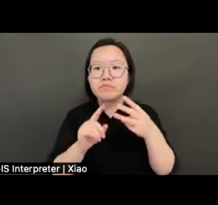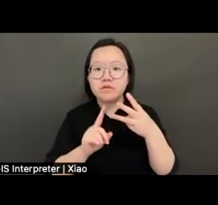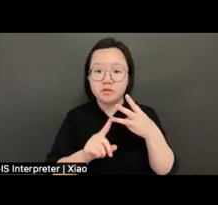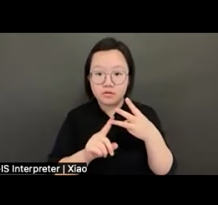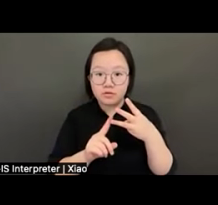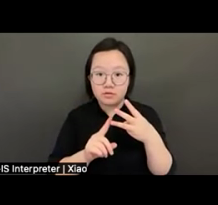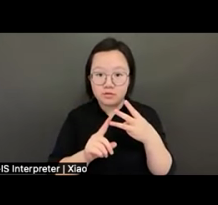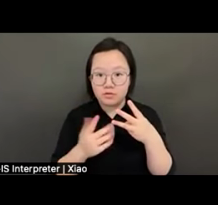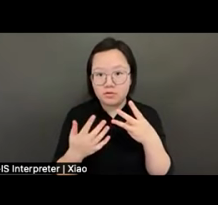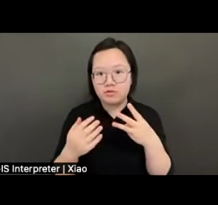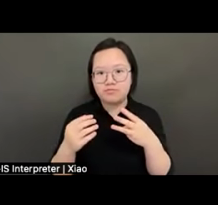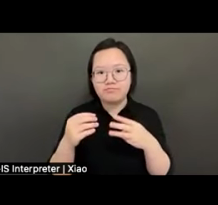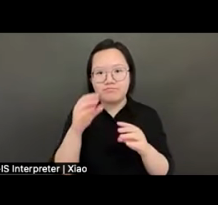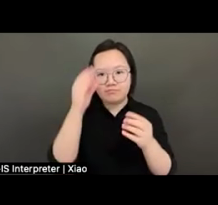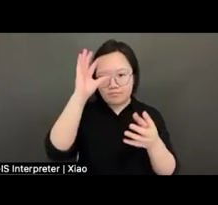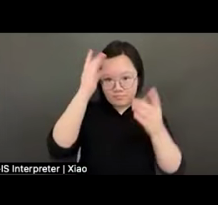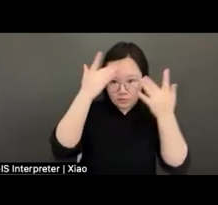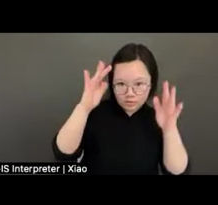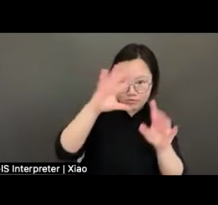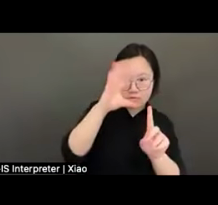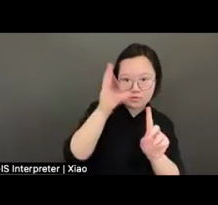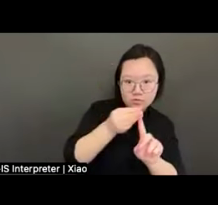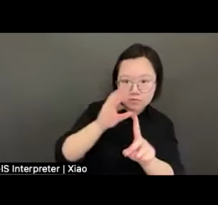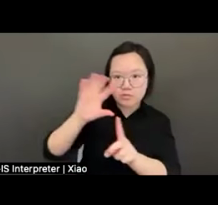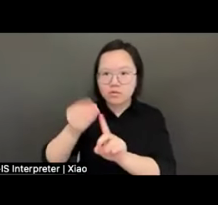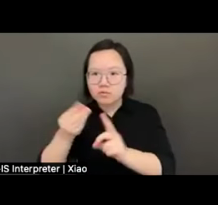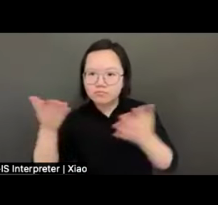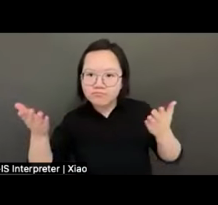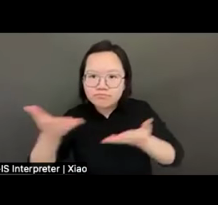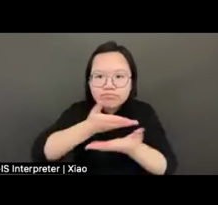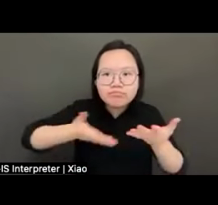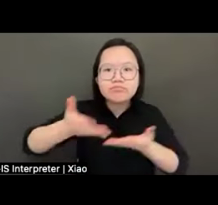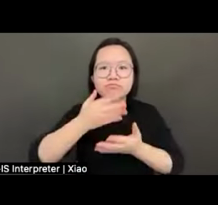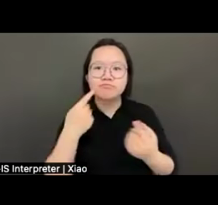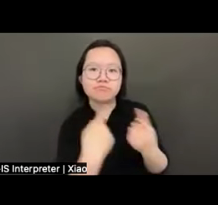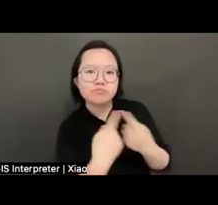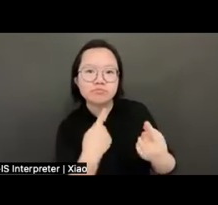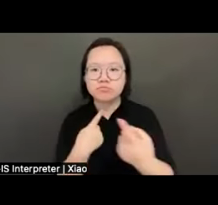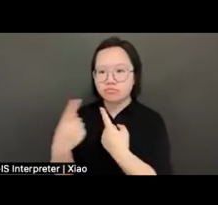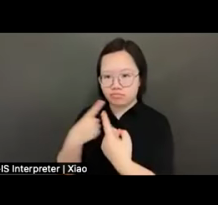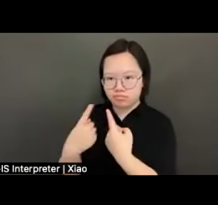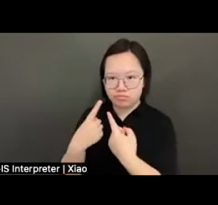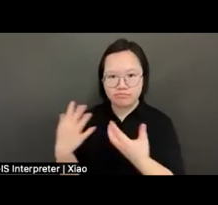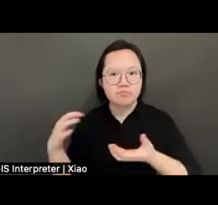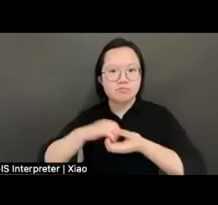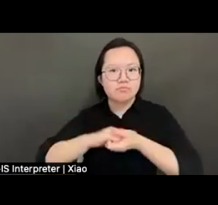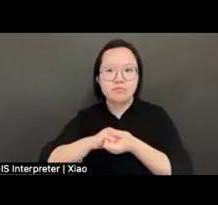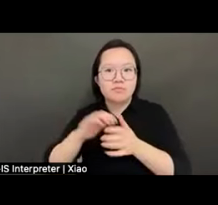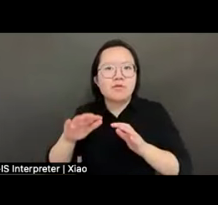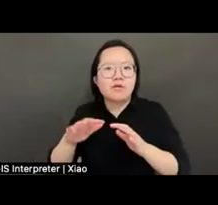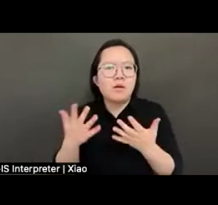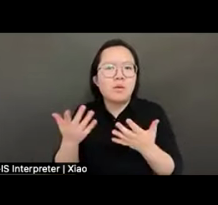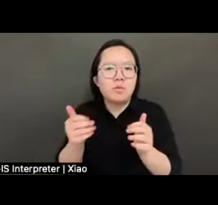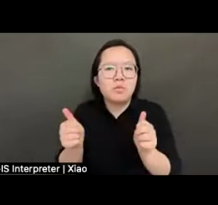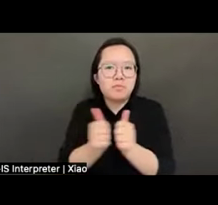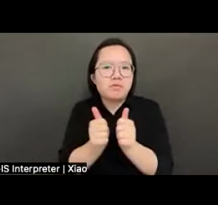the partnerships that are created between African and European organizations within a consortium, but not only, because you will